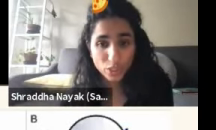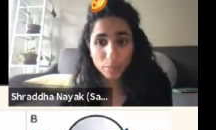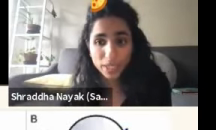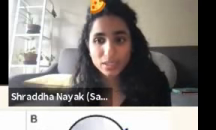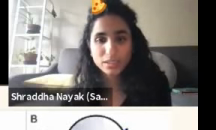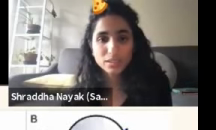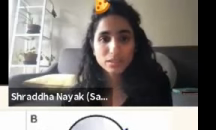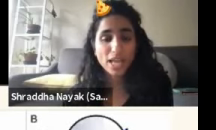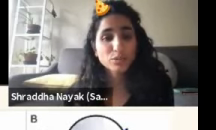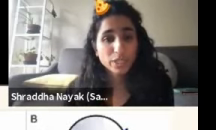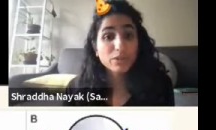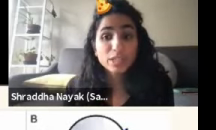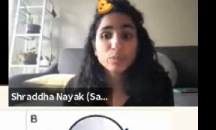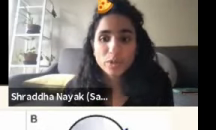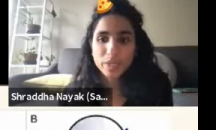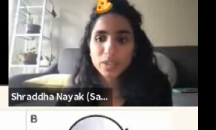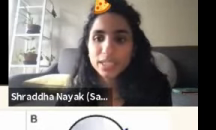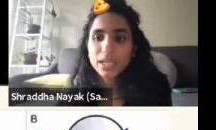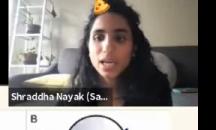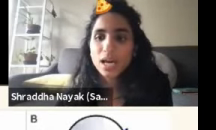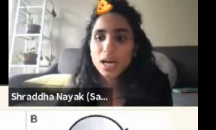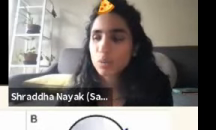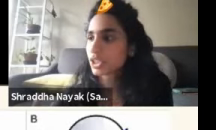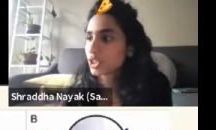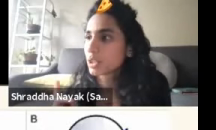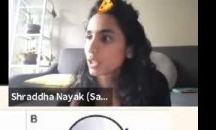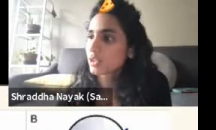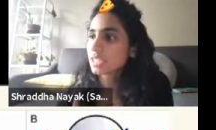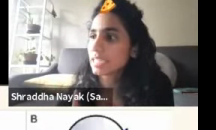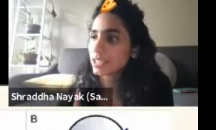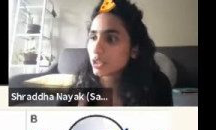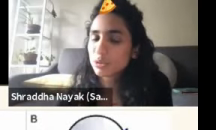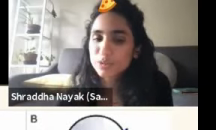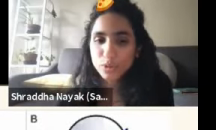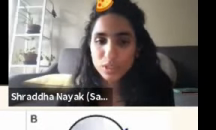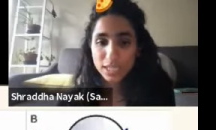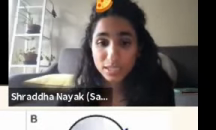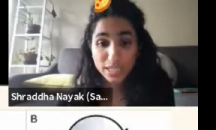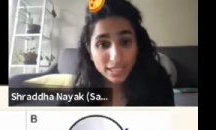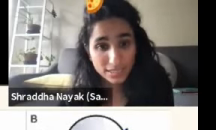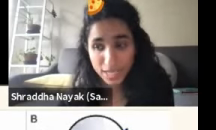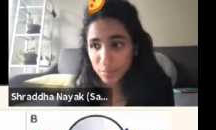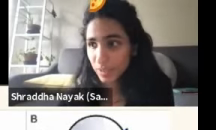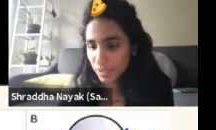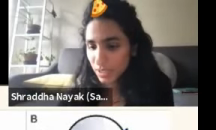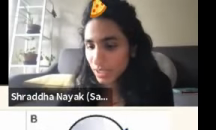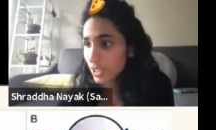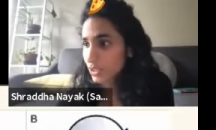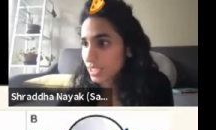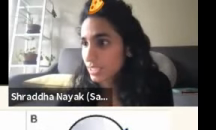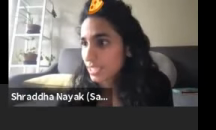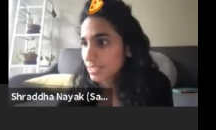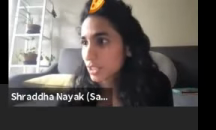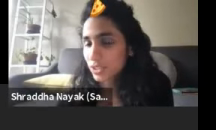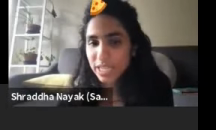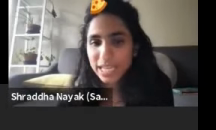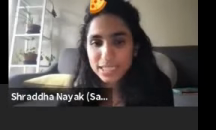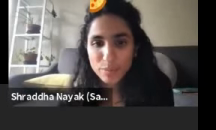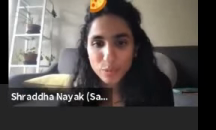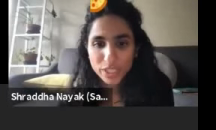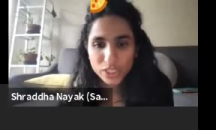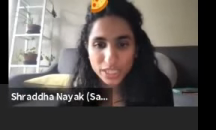into the topic as we read more about it, which you will also see is useful in the next step. So this takes me